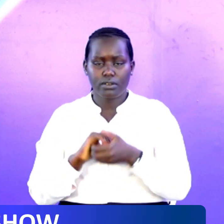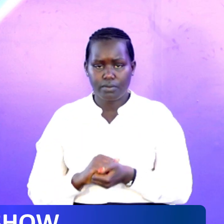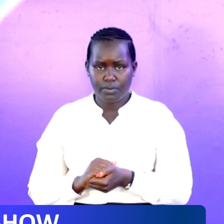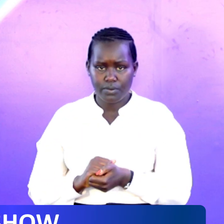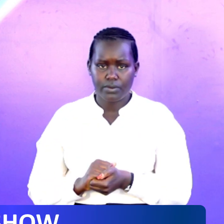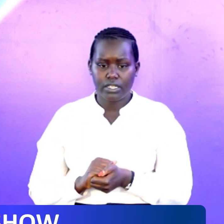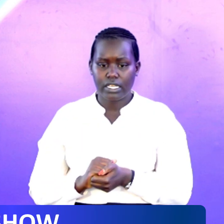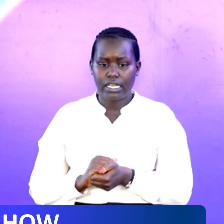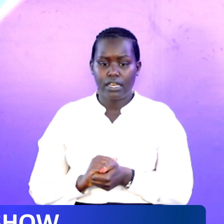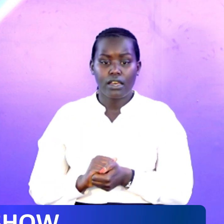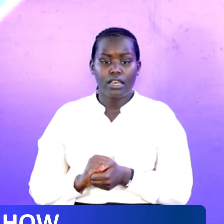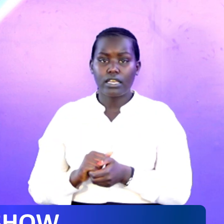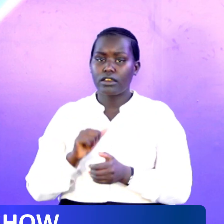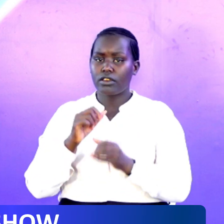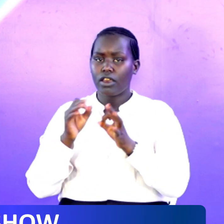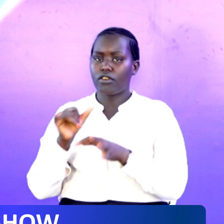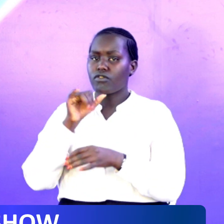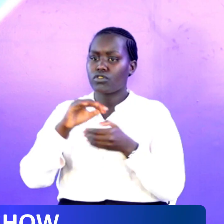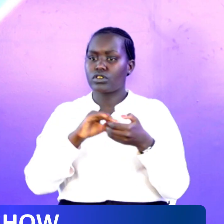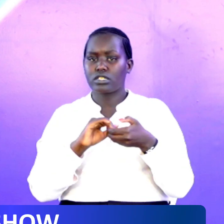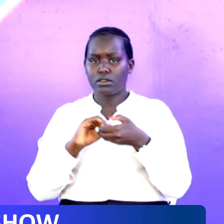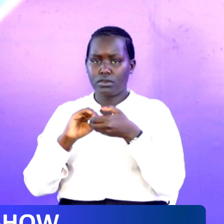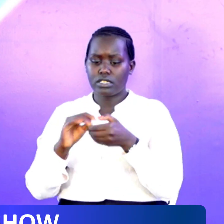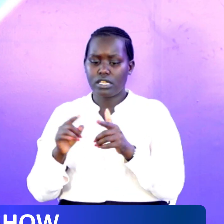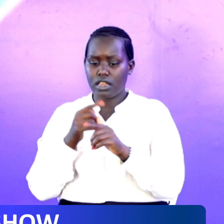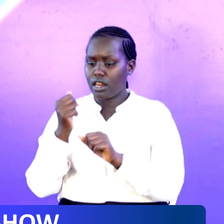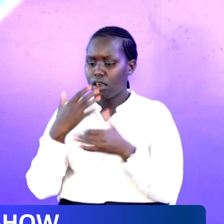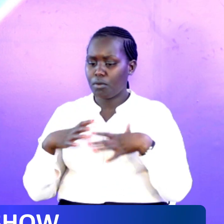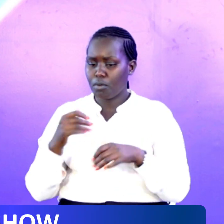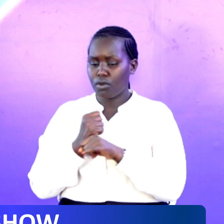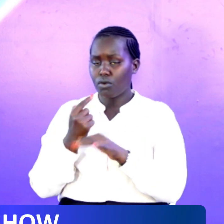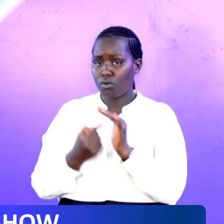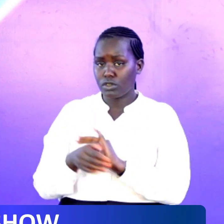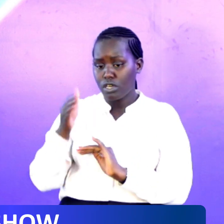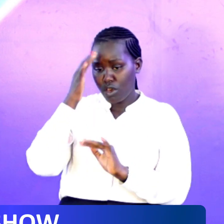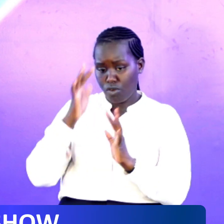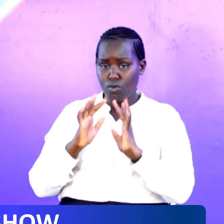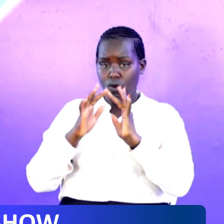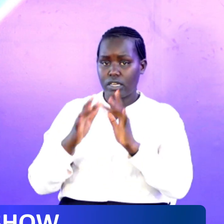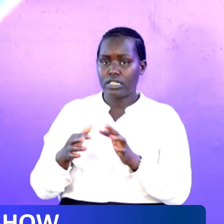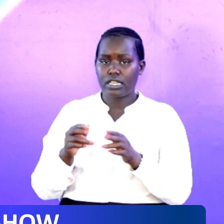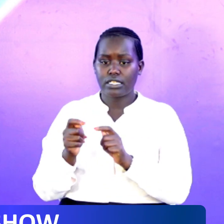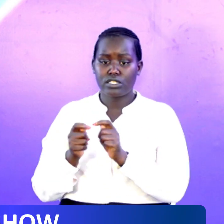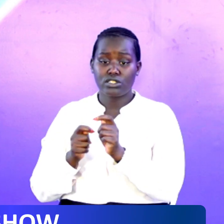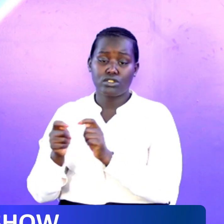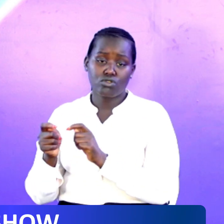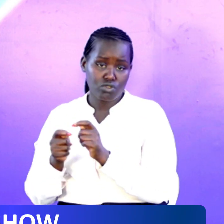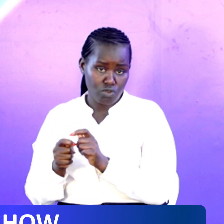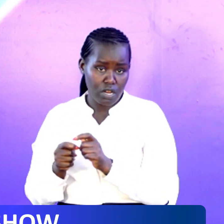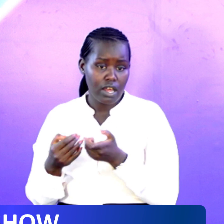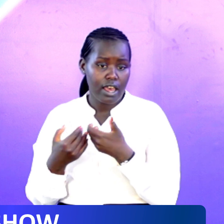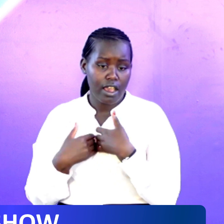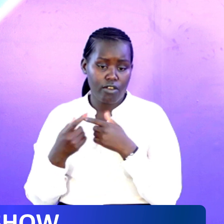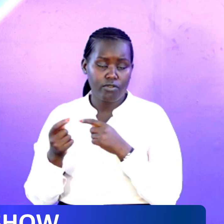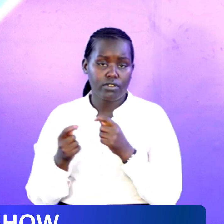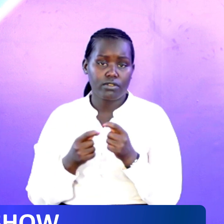If you float regulation in the democracy, what do people do? Do you know internet is regulated? Yes. Yes, it has a body regulates